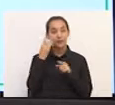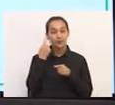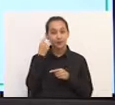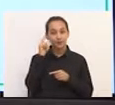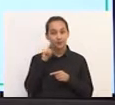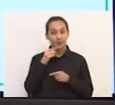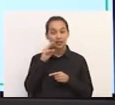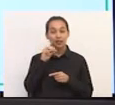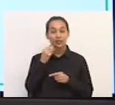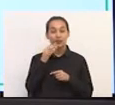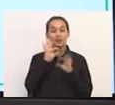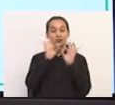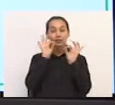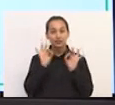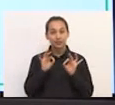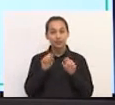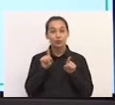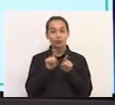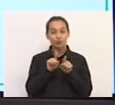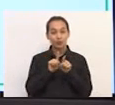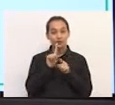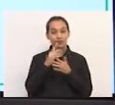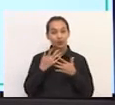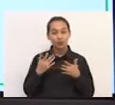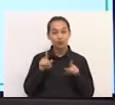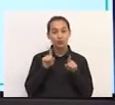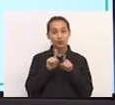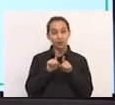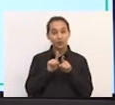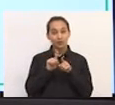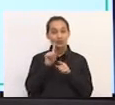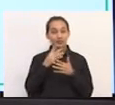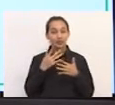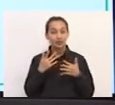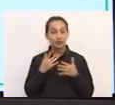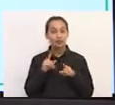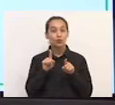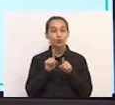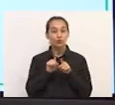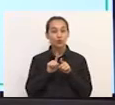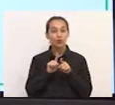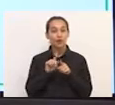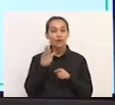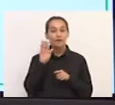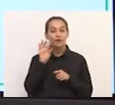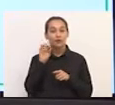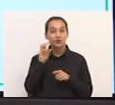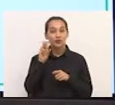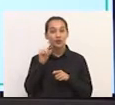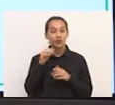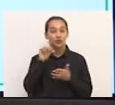ekan. Tashbih san'atida o'xshagan narsa, o'xshatilgan narsa va o'xshatilayotgan vosita ishtirok